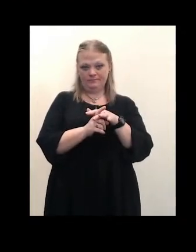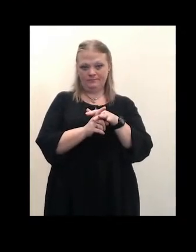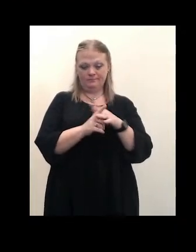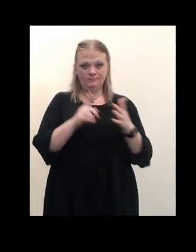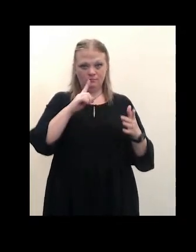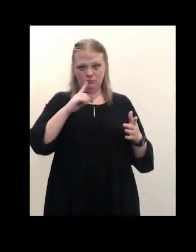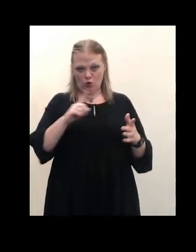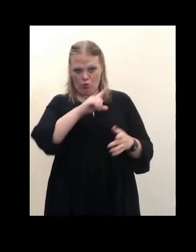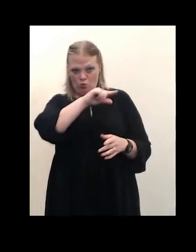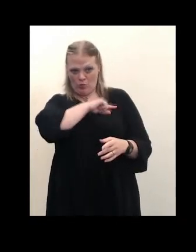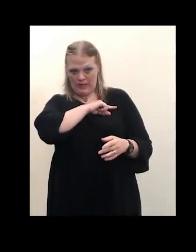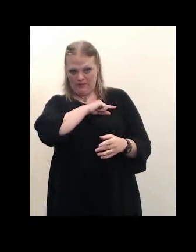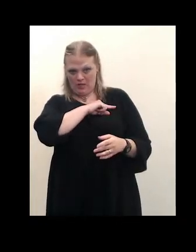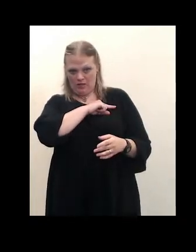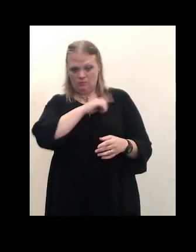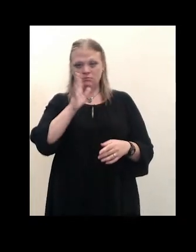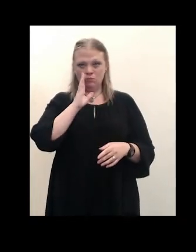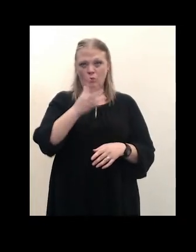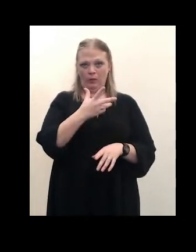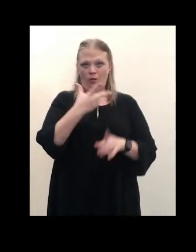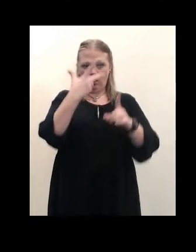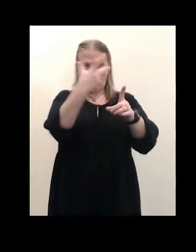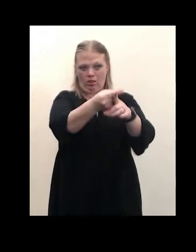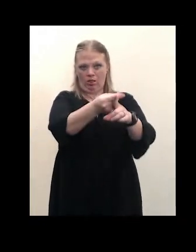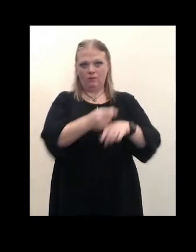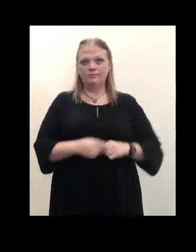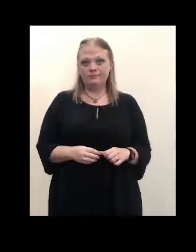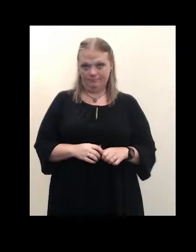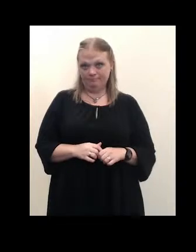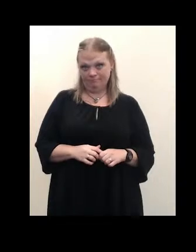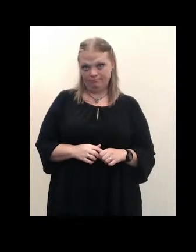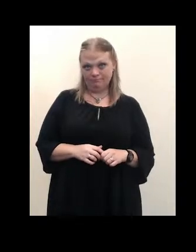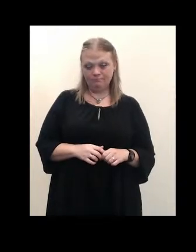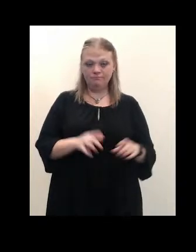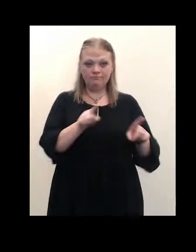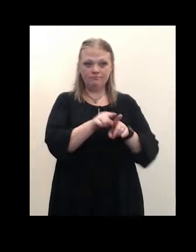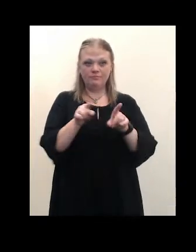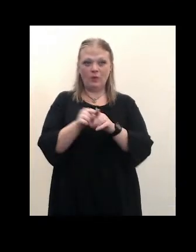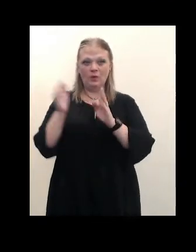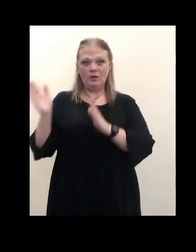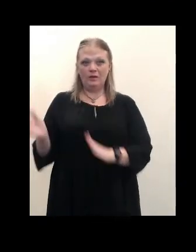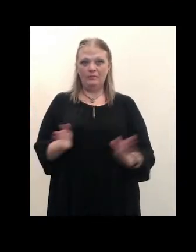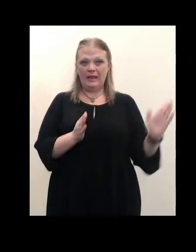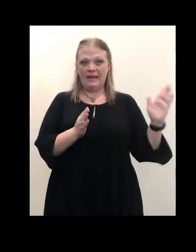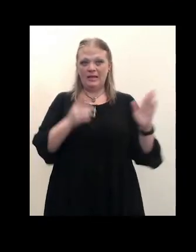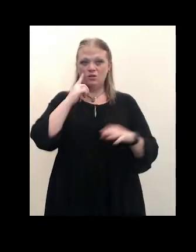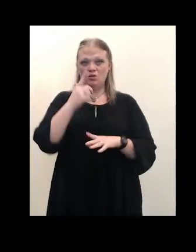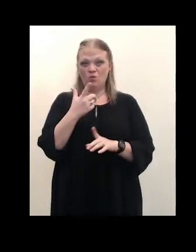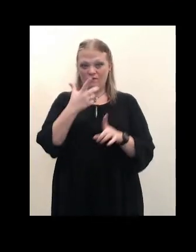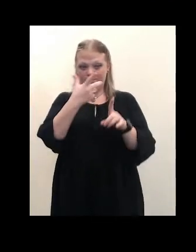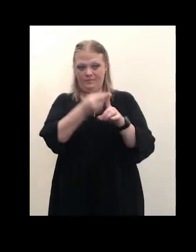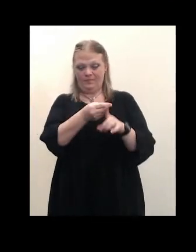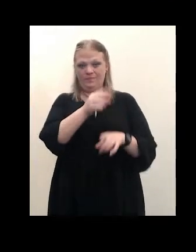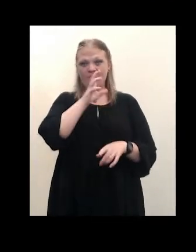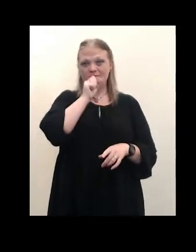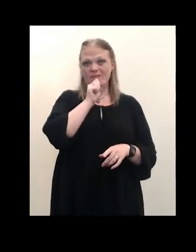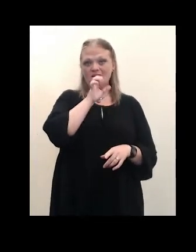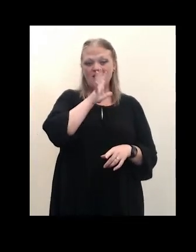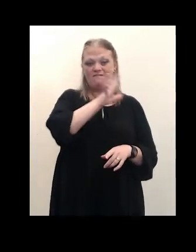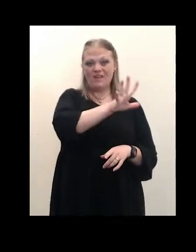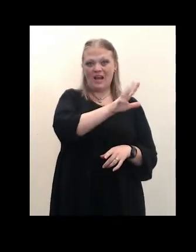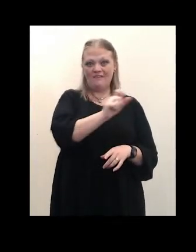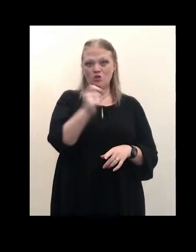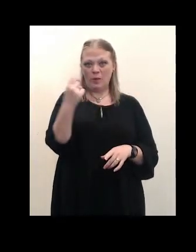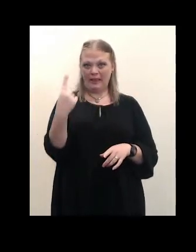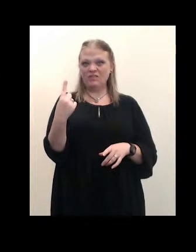get a vaccine, we will vaccinate you. We are also planning to vaccinate the 5 to 11-year-olds. So we know